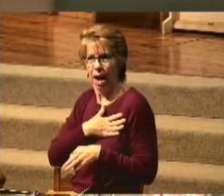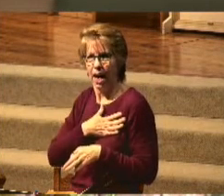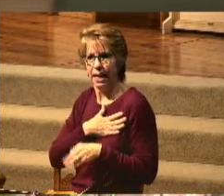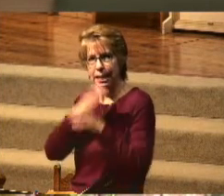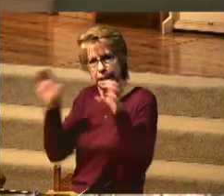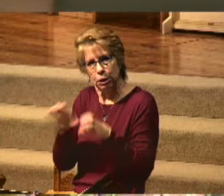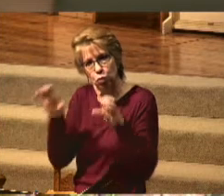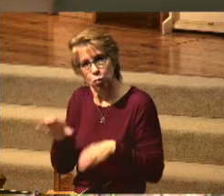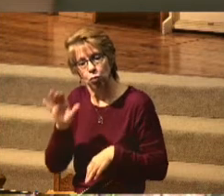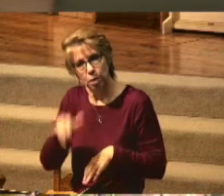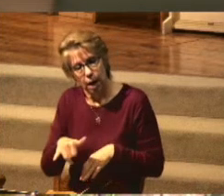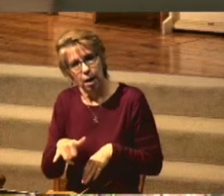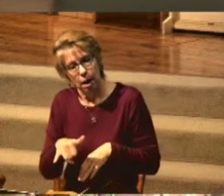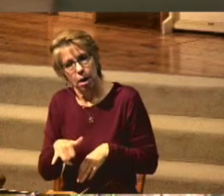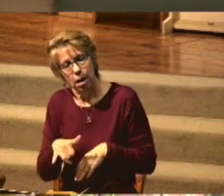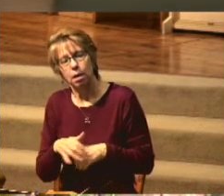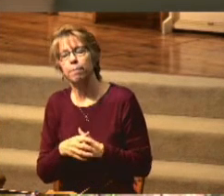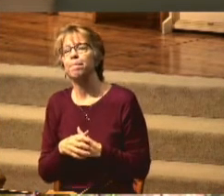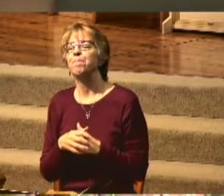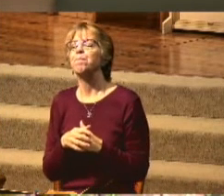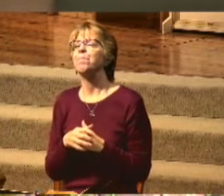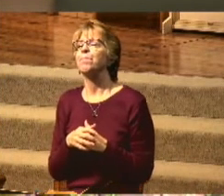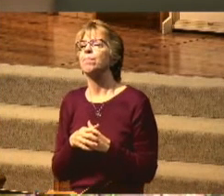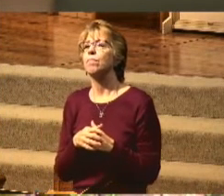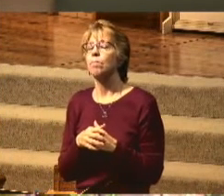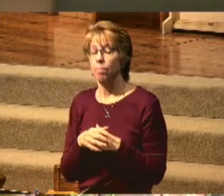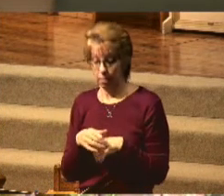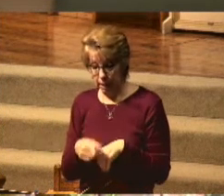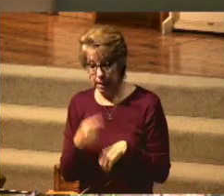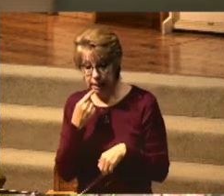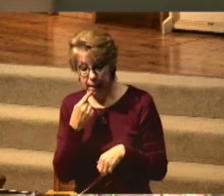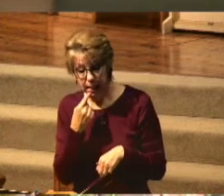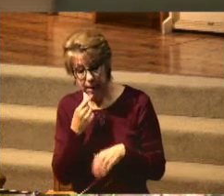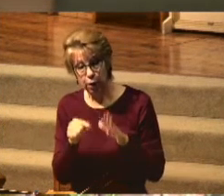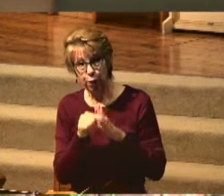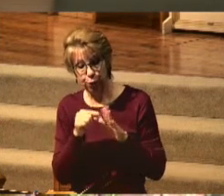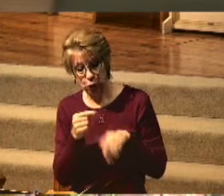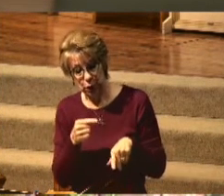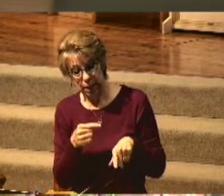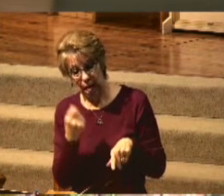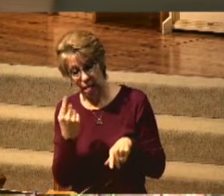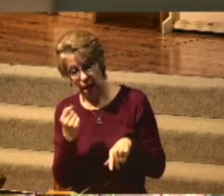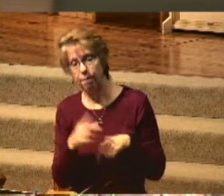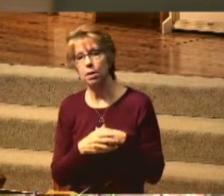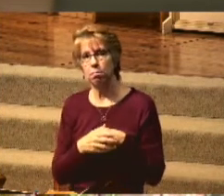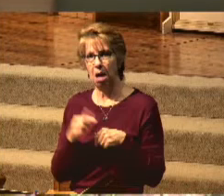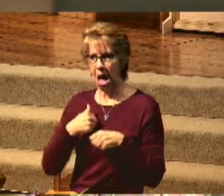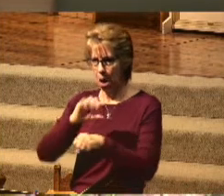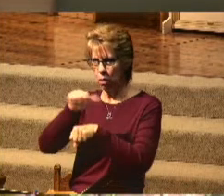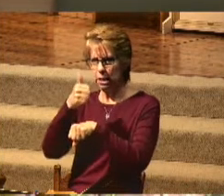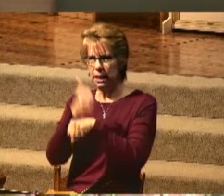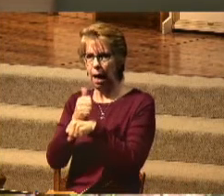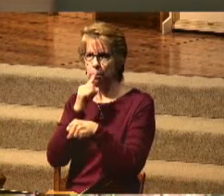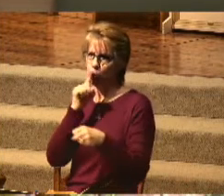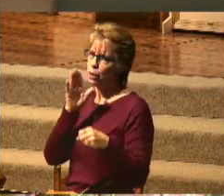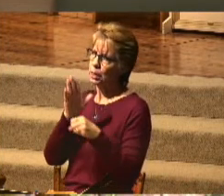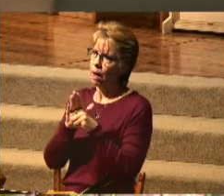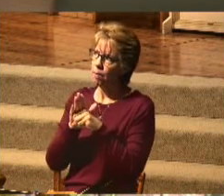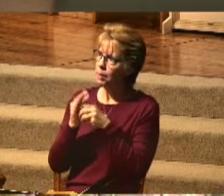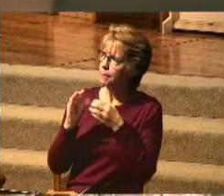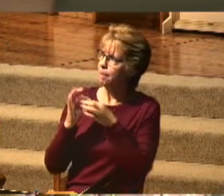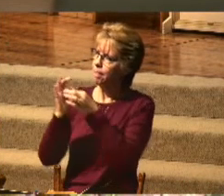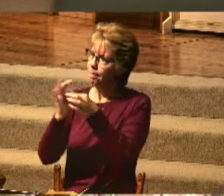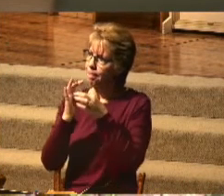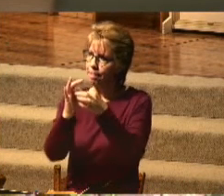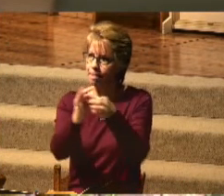he's got to say to us. So he said in verse 11, and I will establish my covenant with you, neither shall